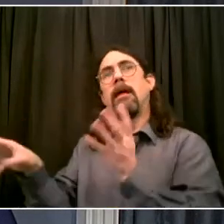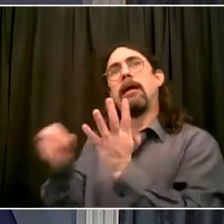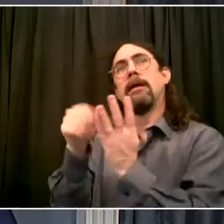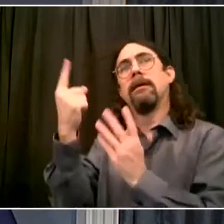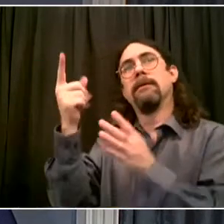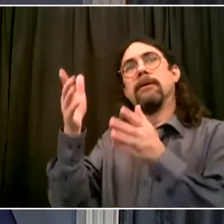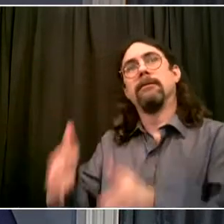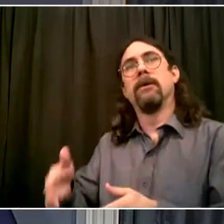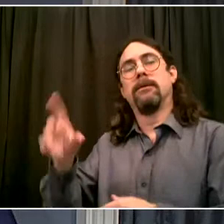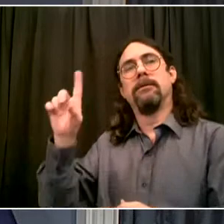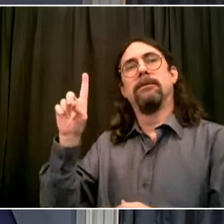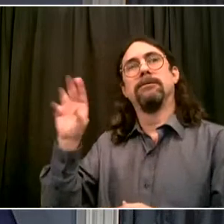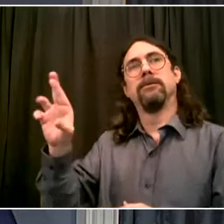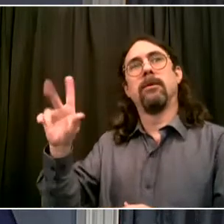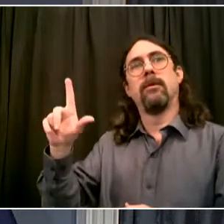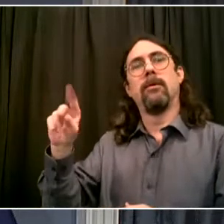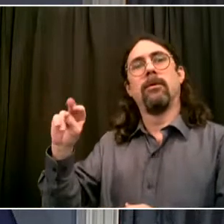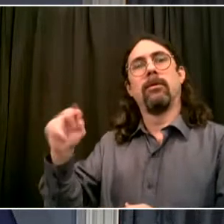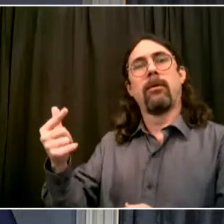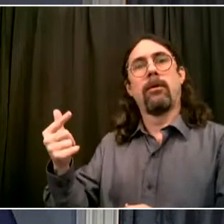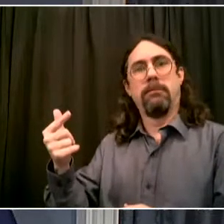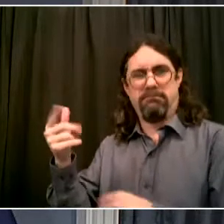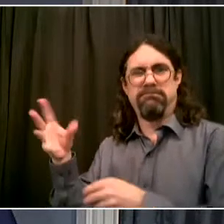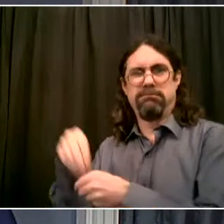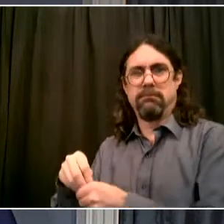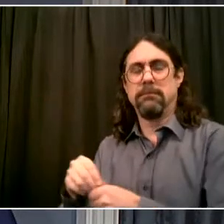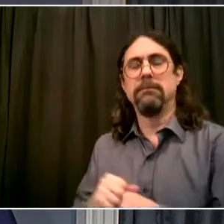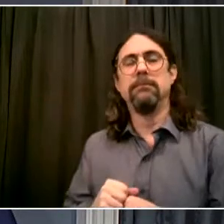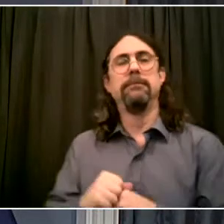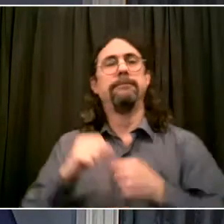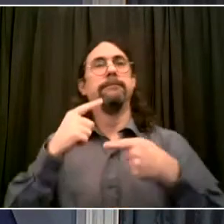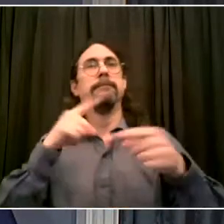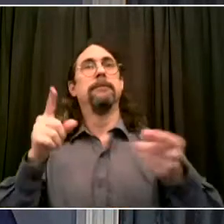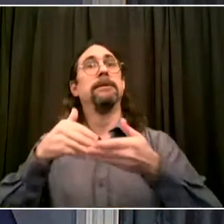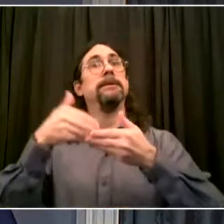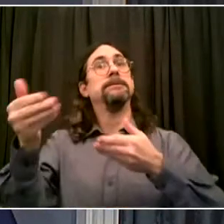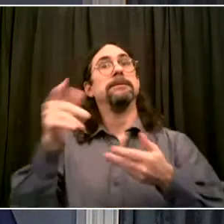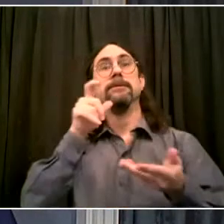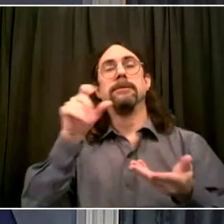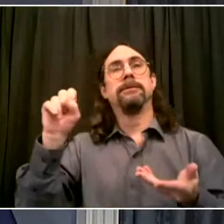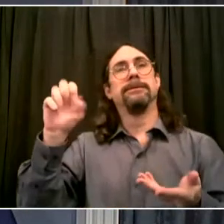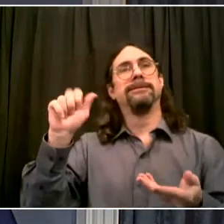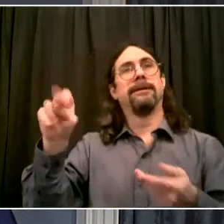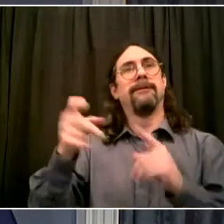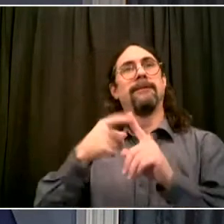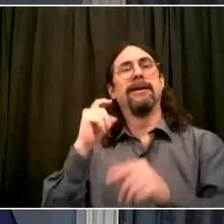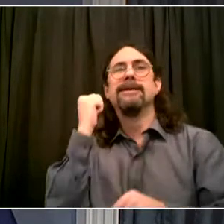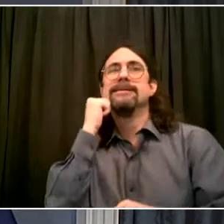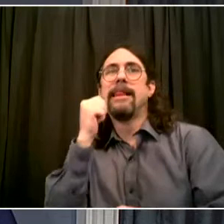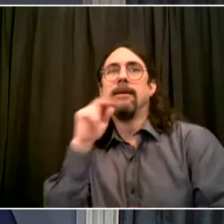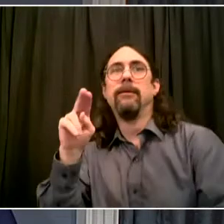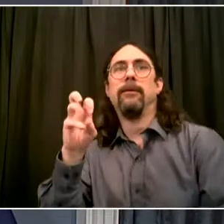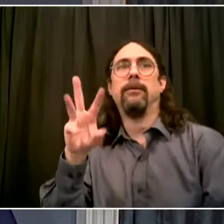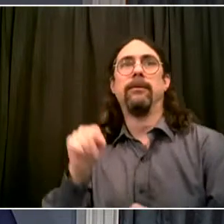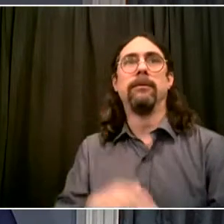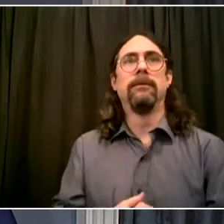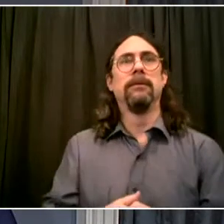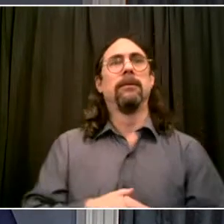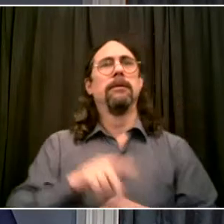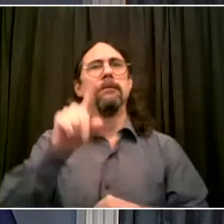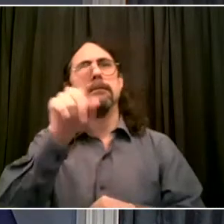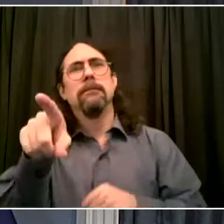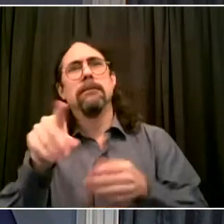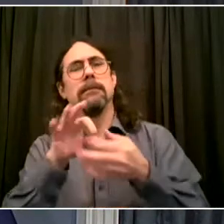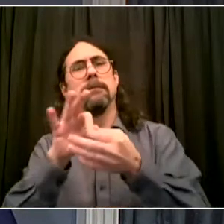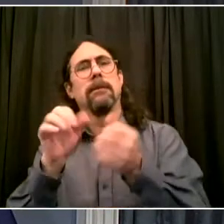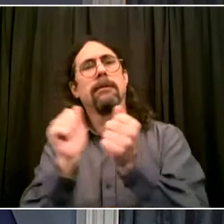Courtney's question, I was wondering if maybe Deputy Inspector Liu could elaborate on how a COVID-related hate crime is